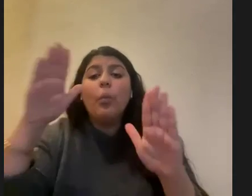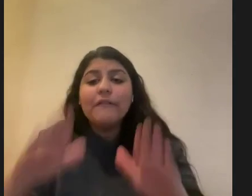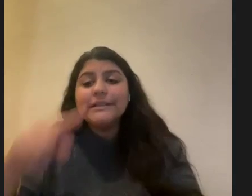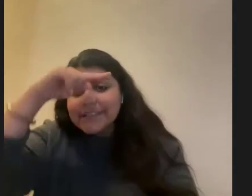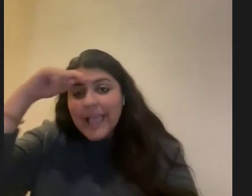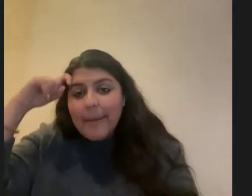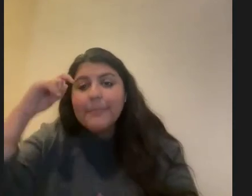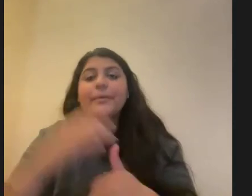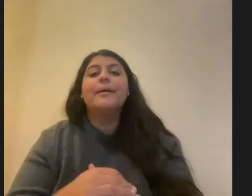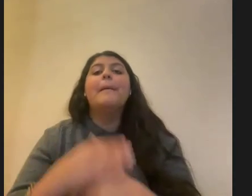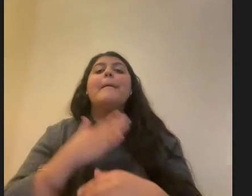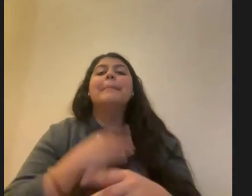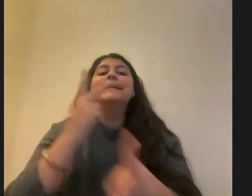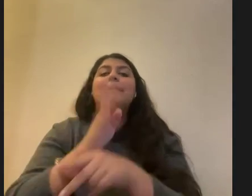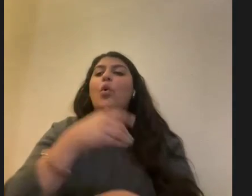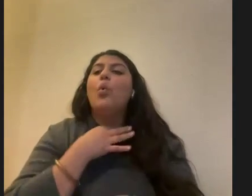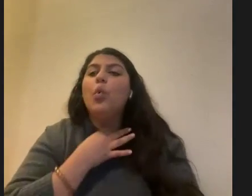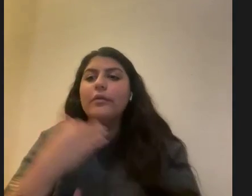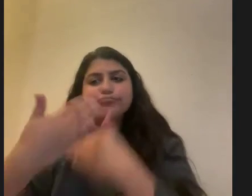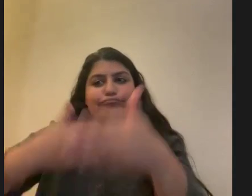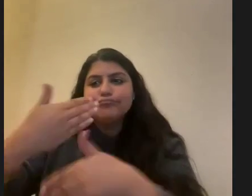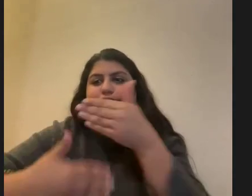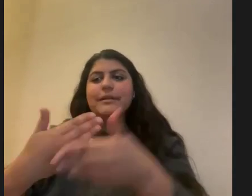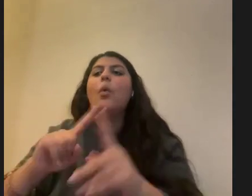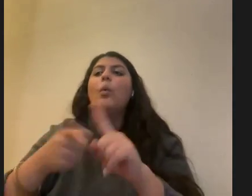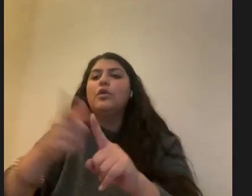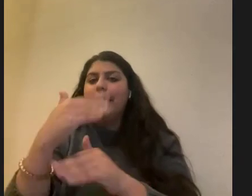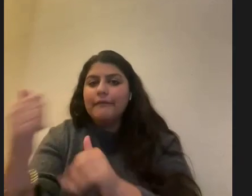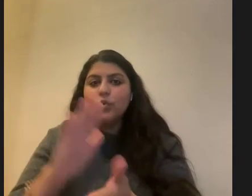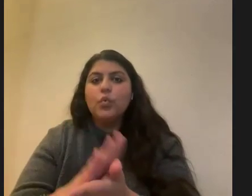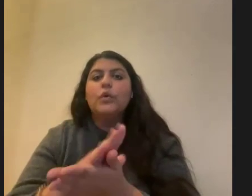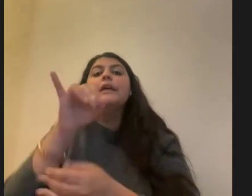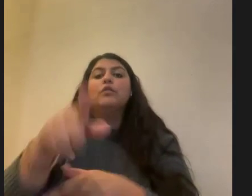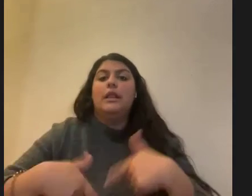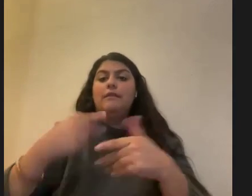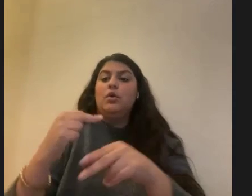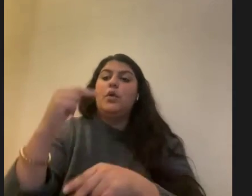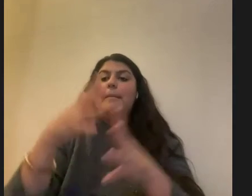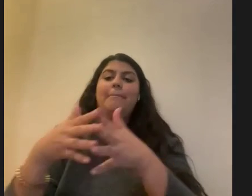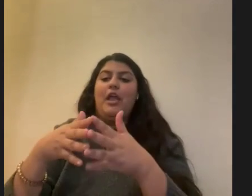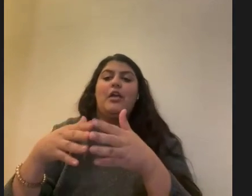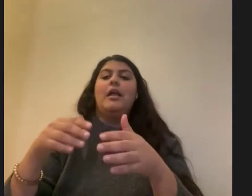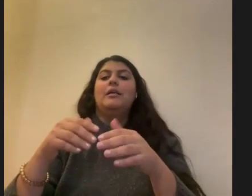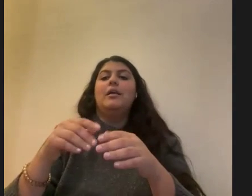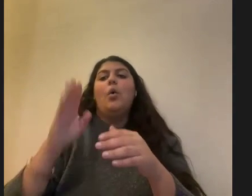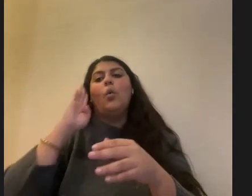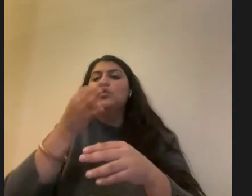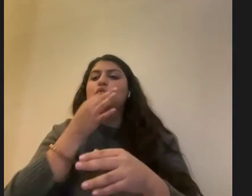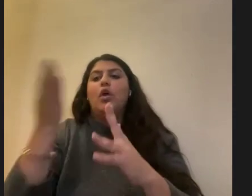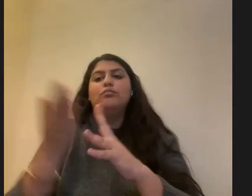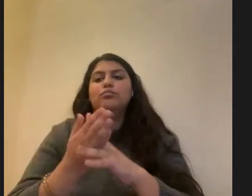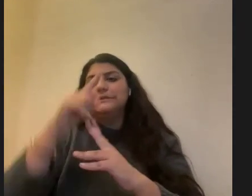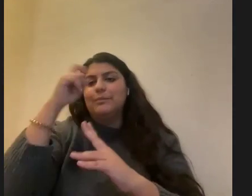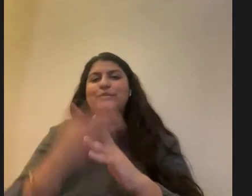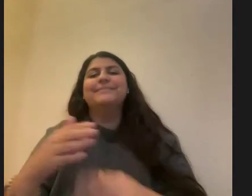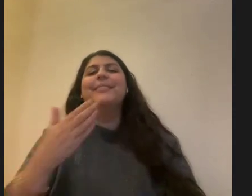keep your curiosity going while you're out of school if you are a North American student about to get off for summer break. Thanks again, Meg. Thank you, Jasmine,